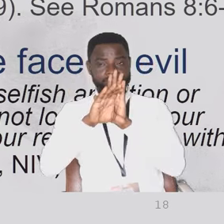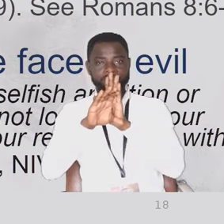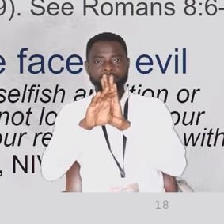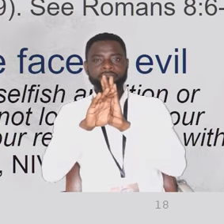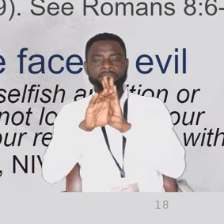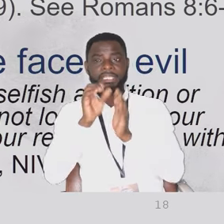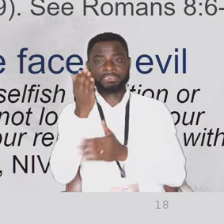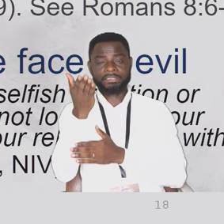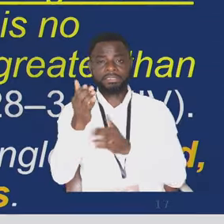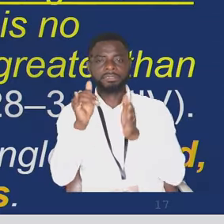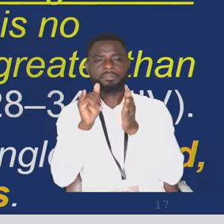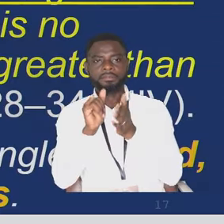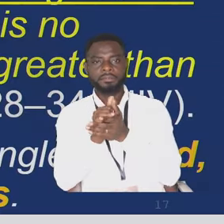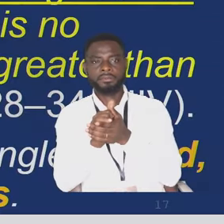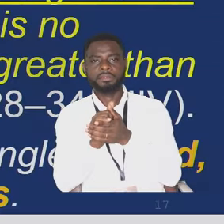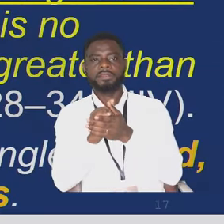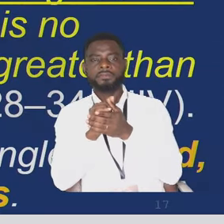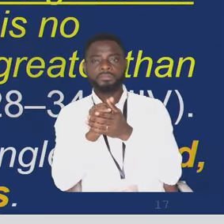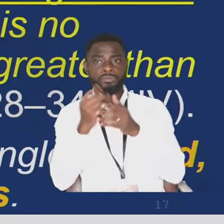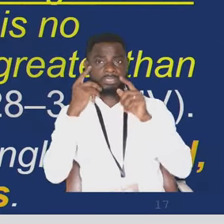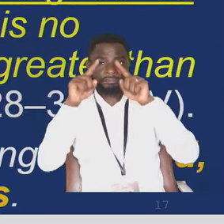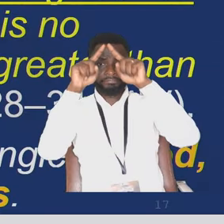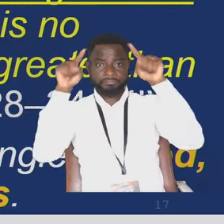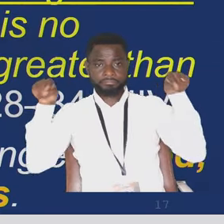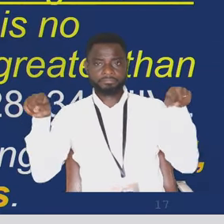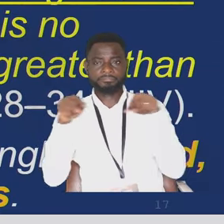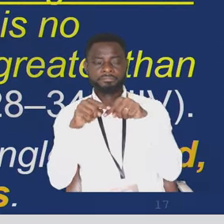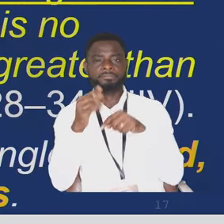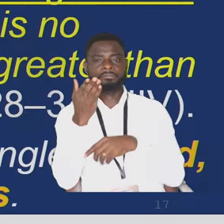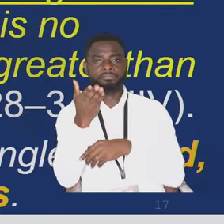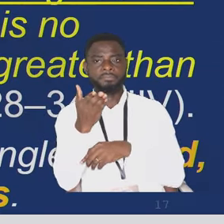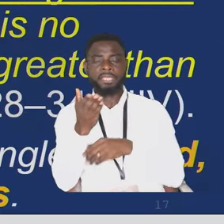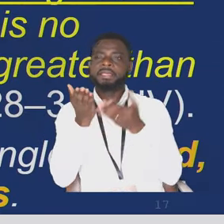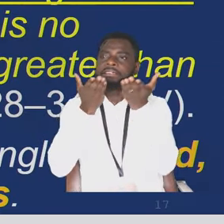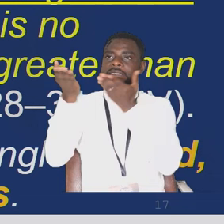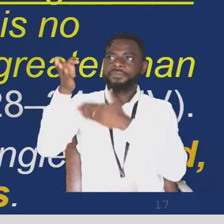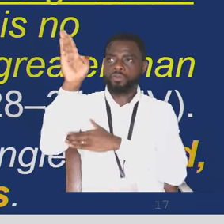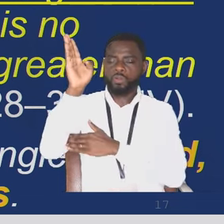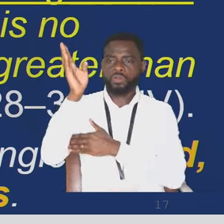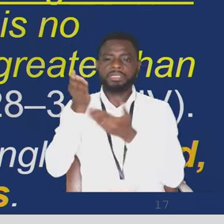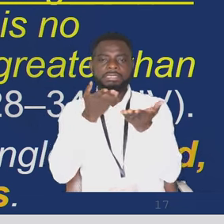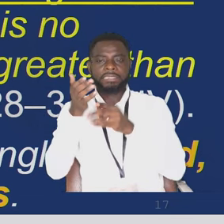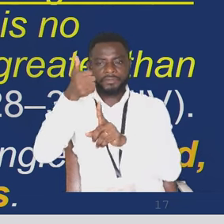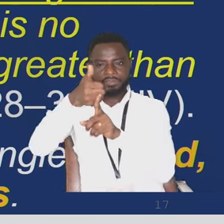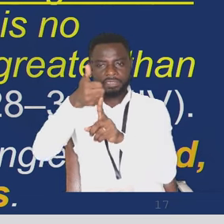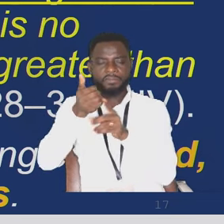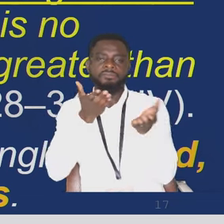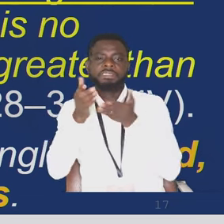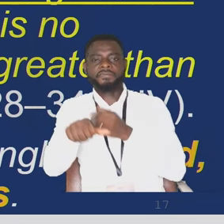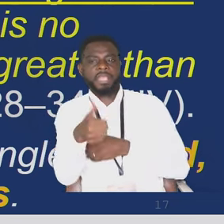That, please, let's go to the diagram. Yes, good. So you will see serving God, serving self, and serving